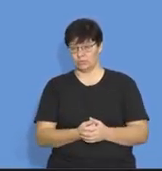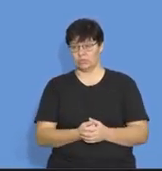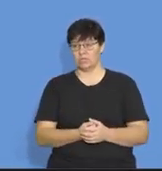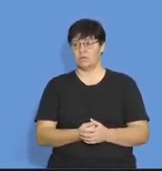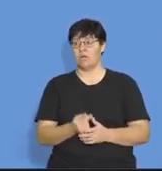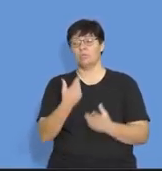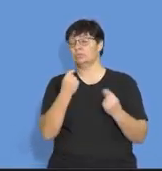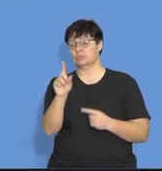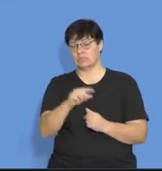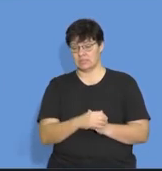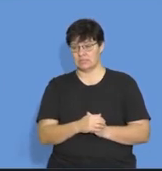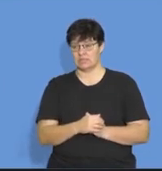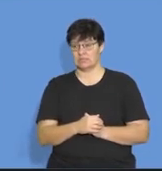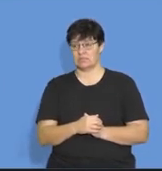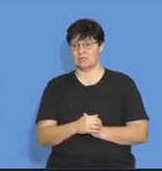do? It is